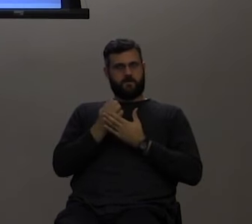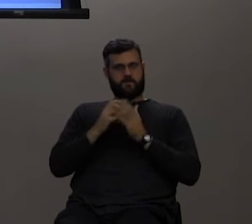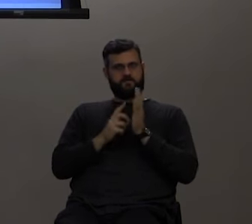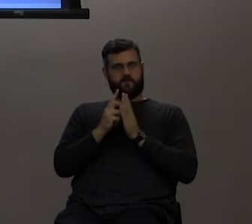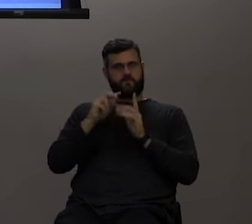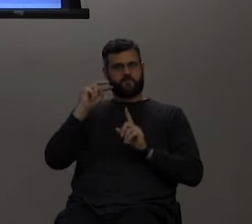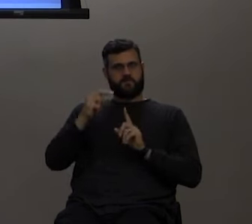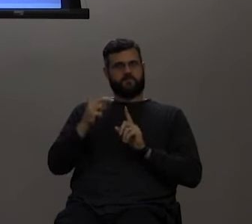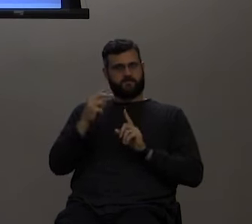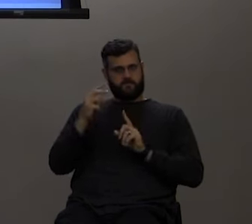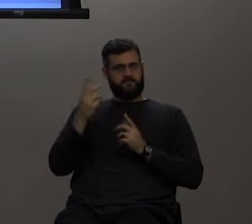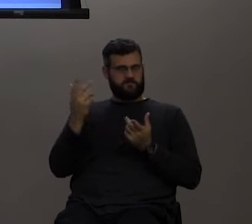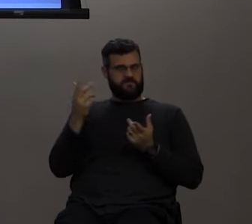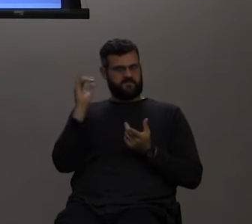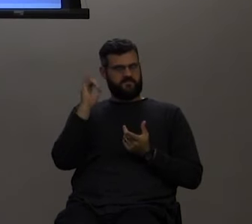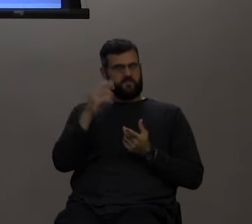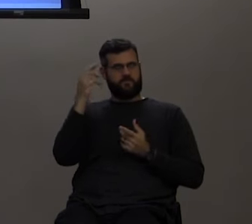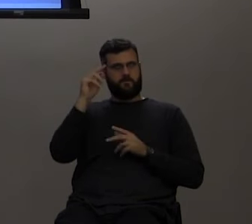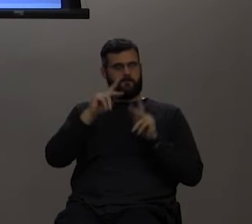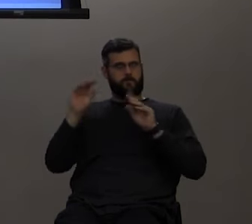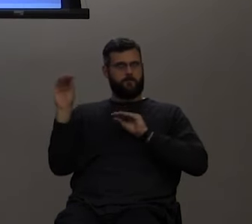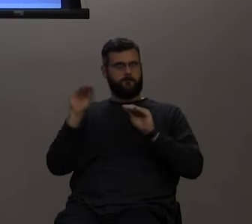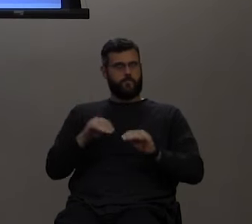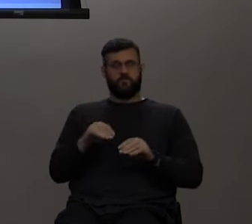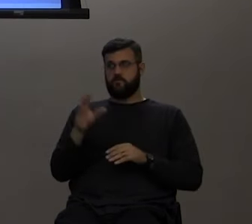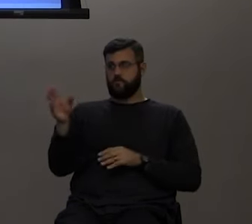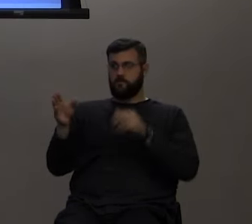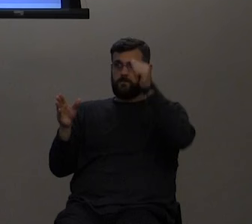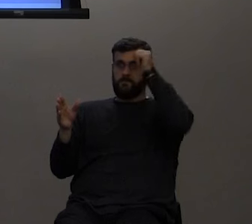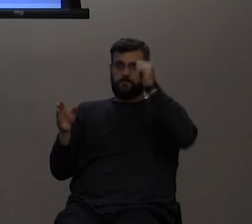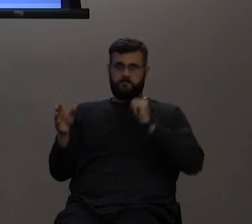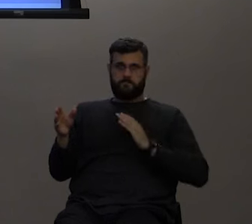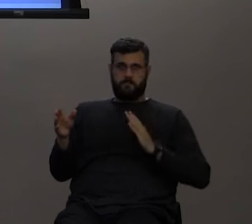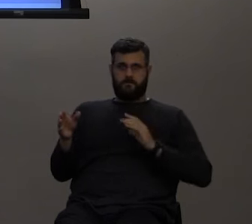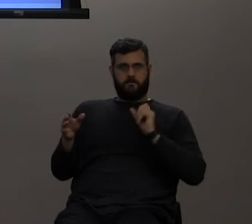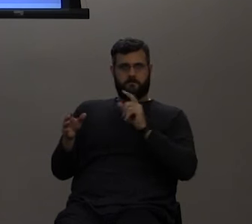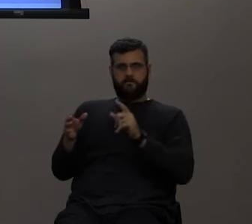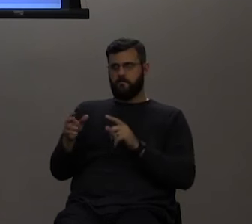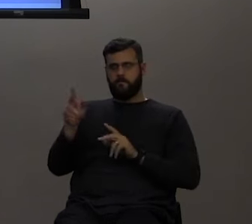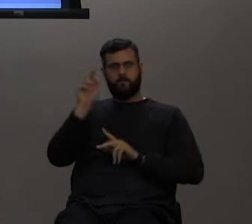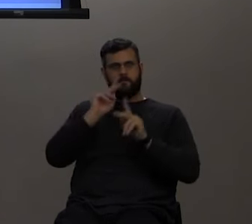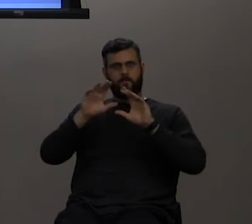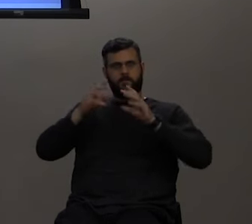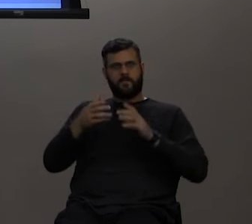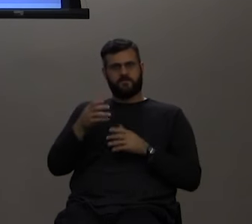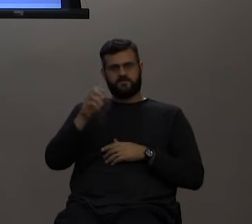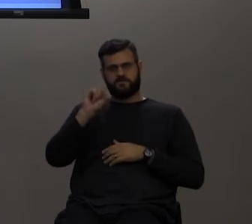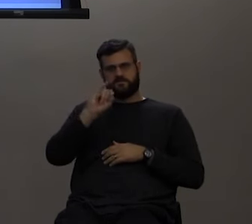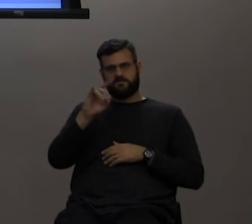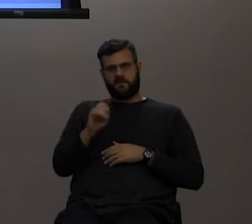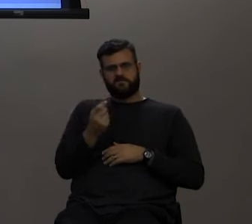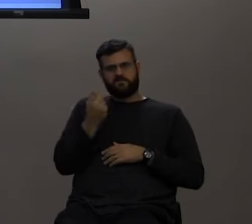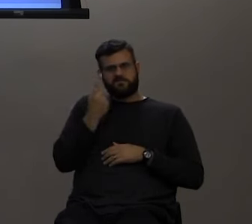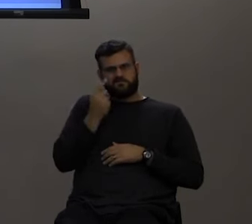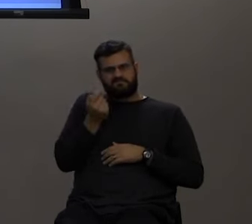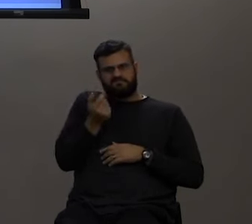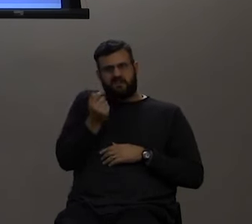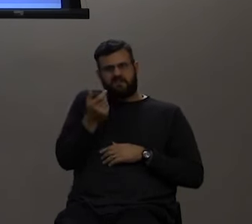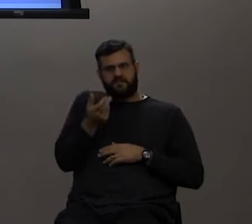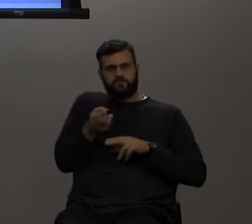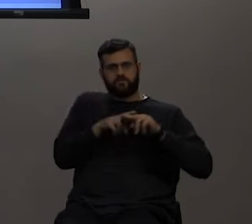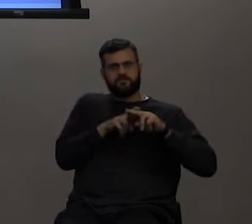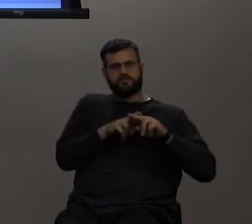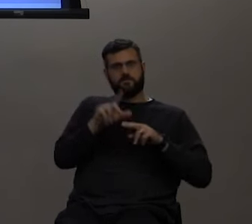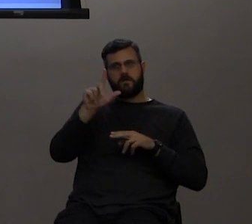other reason why people move somewhere. Well, my question would be the population side slightly increase, our